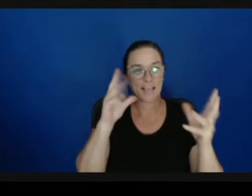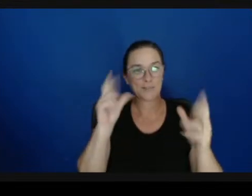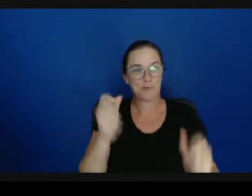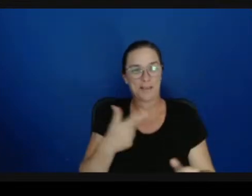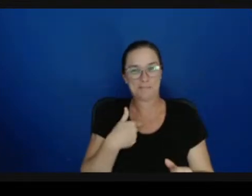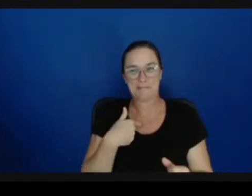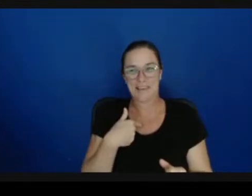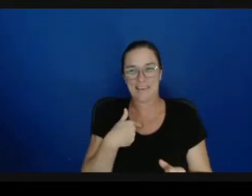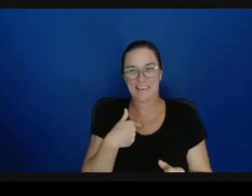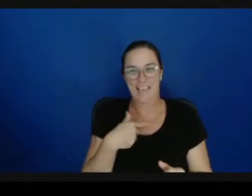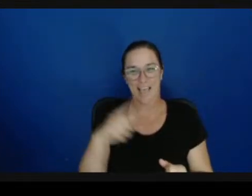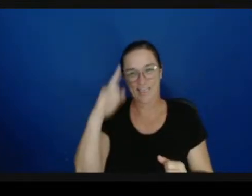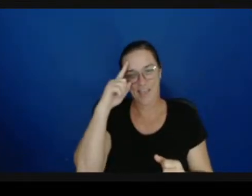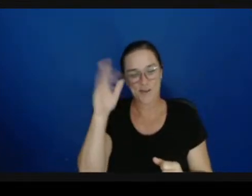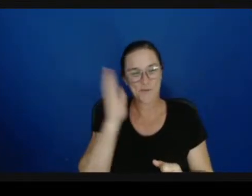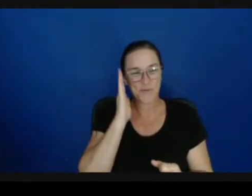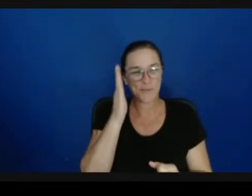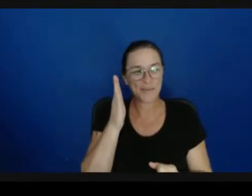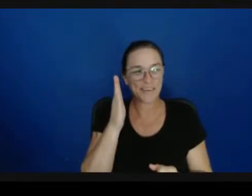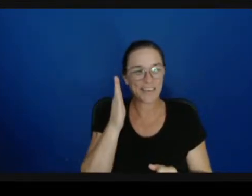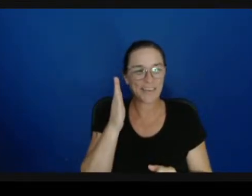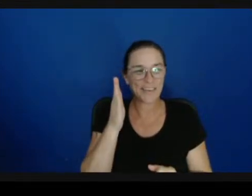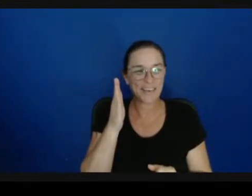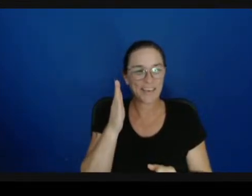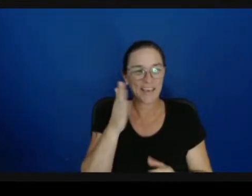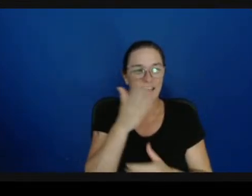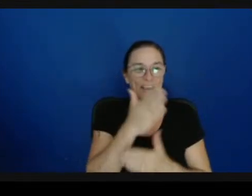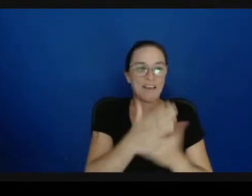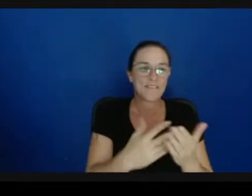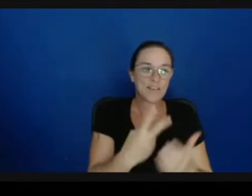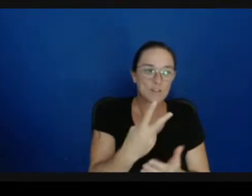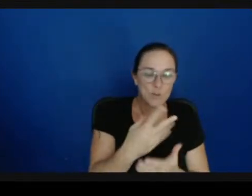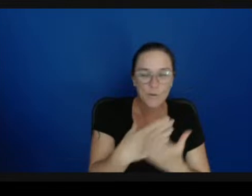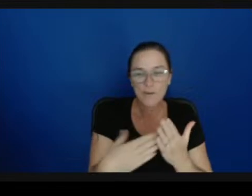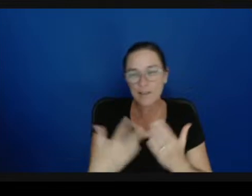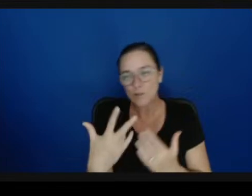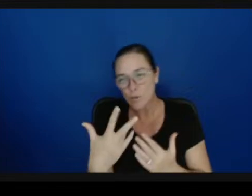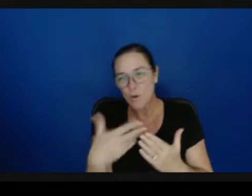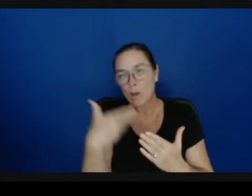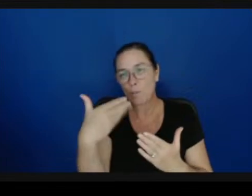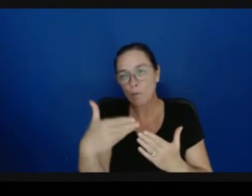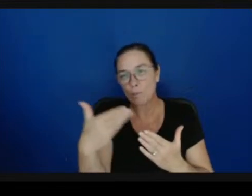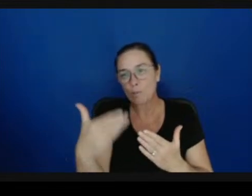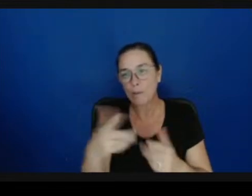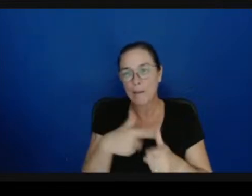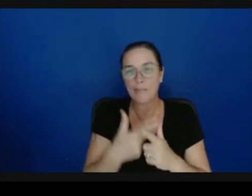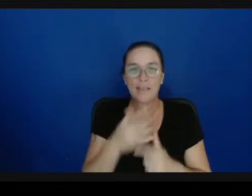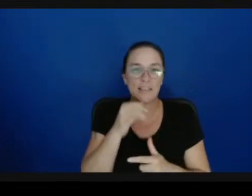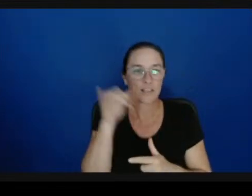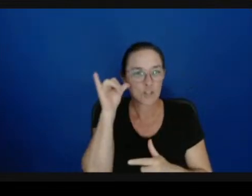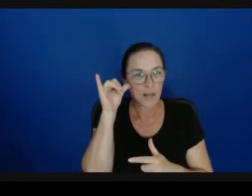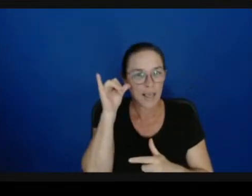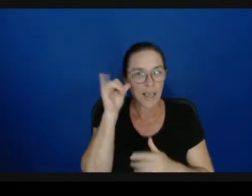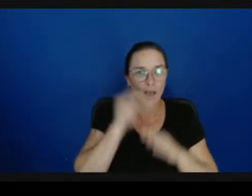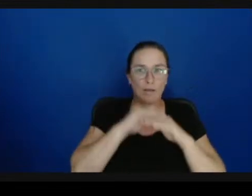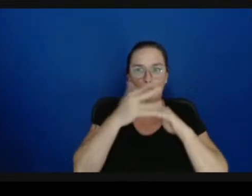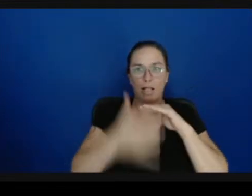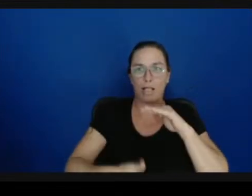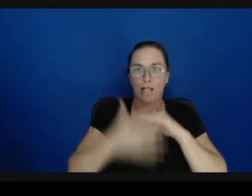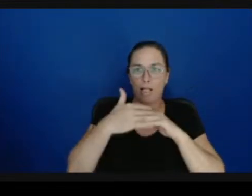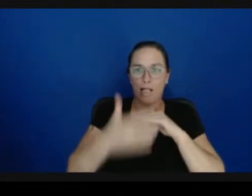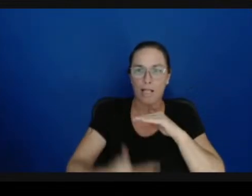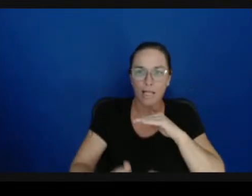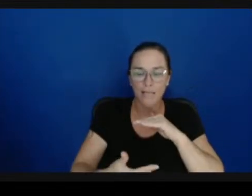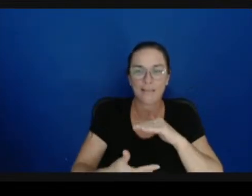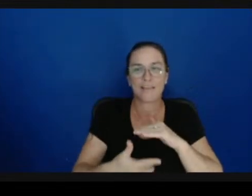Kind of, I thought it was going to be, phase 2, phase 3, and similar like that. Then yesterday, lava falls coming off of the cliff and